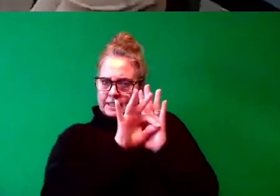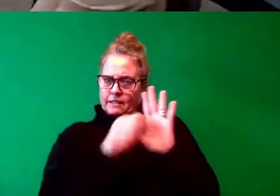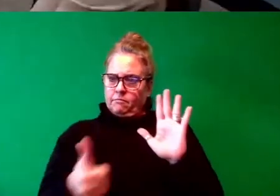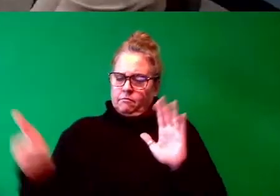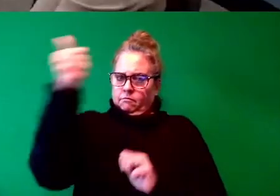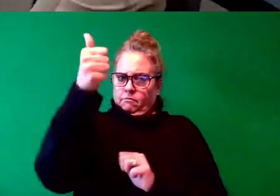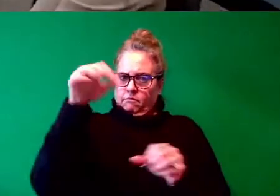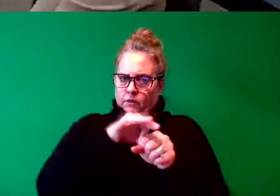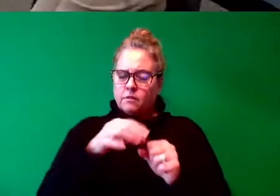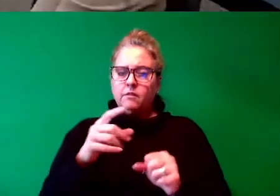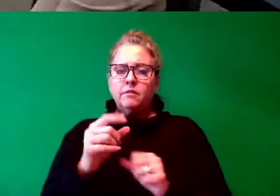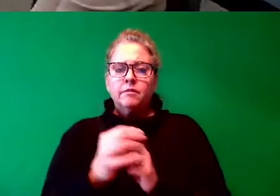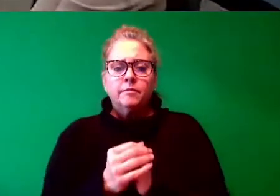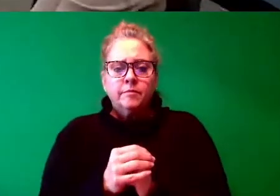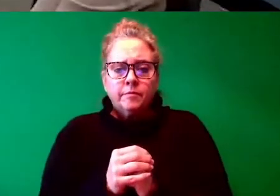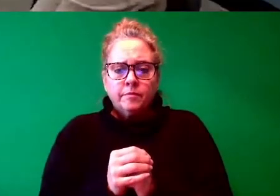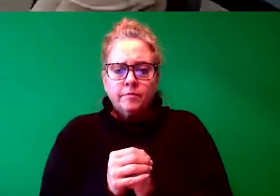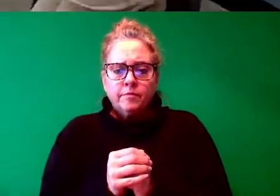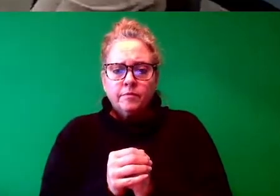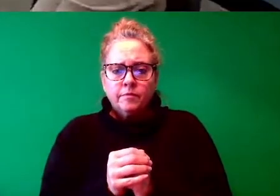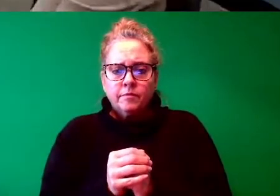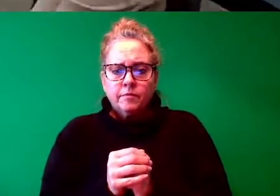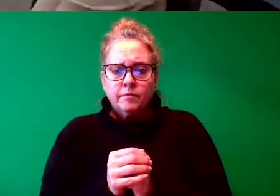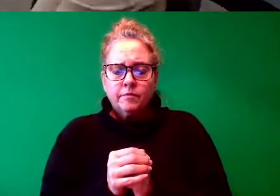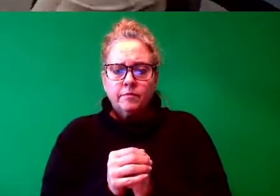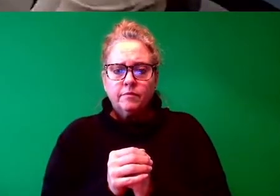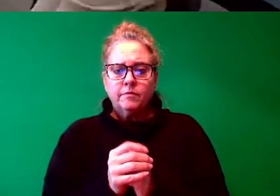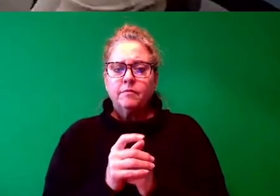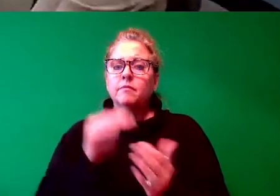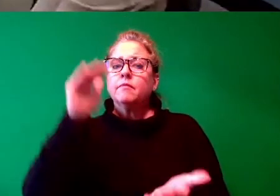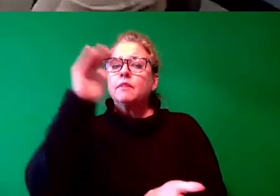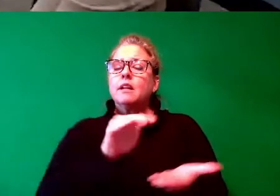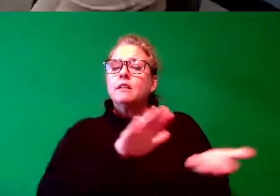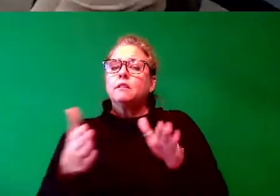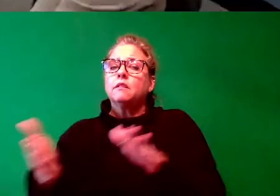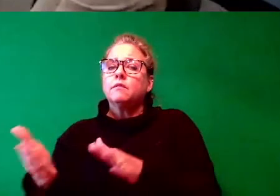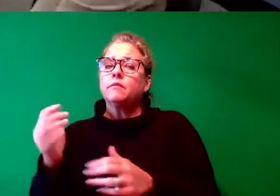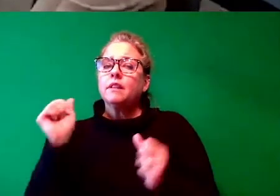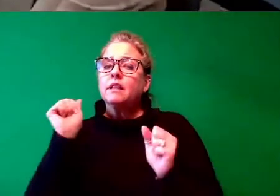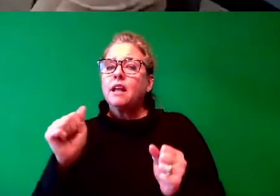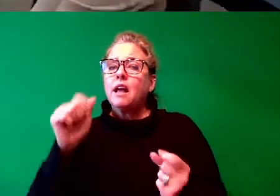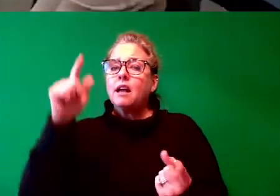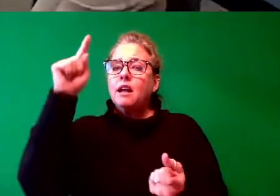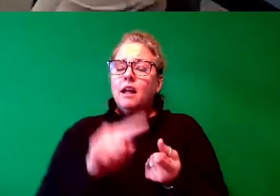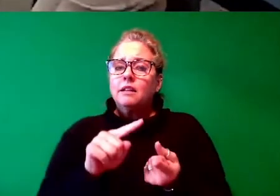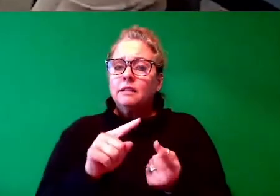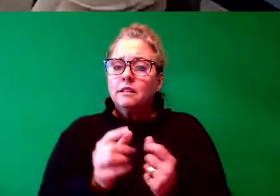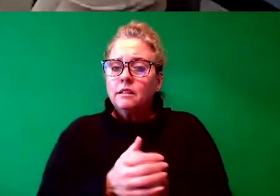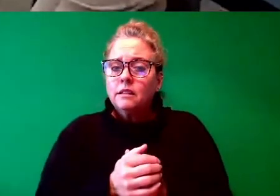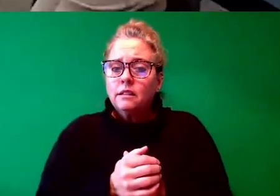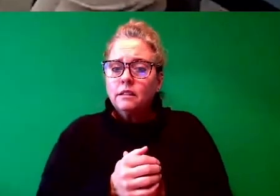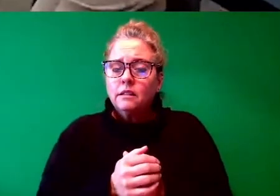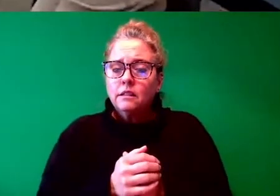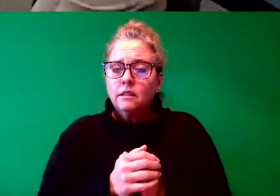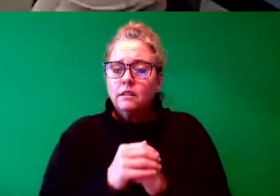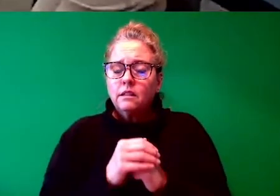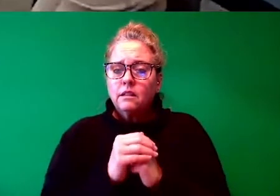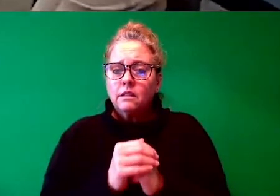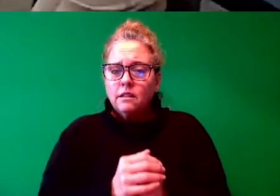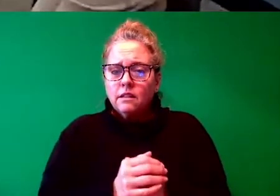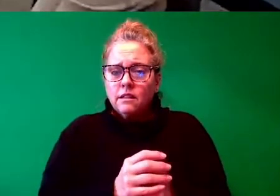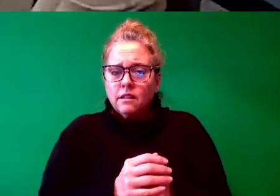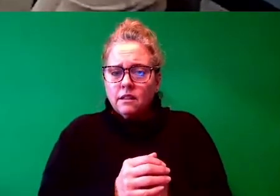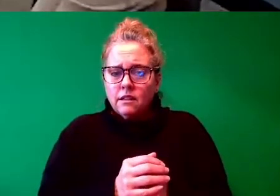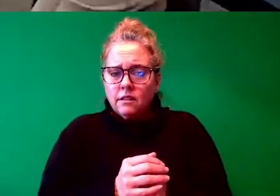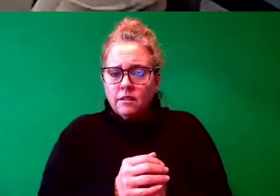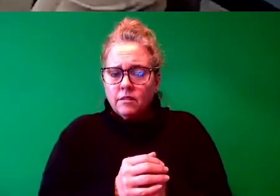decrease deaths by lowering speed limits below what they are now. But we strike a balance where we think, hey, we're at a pretty good spot with the